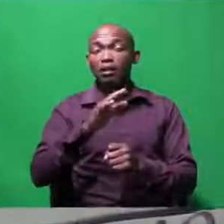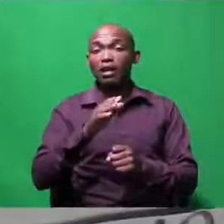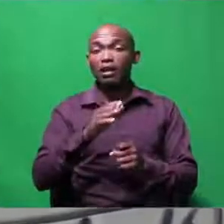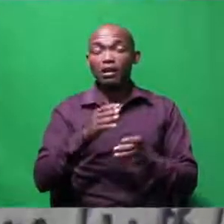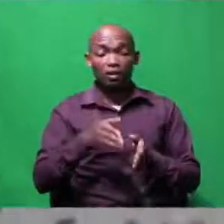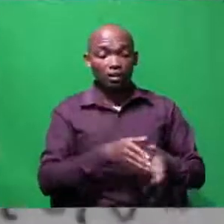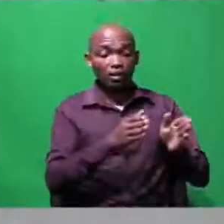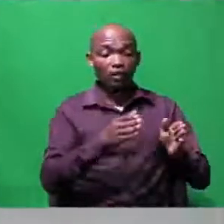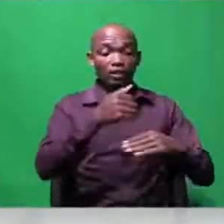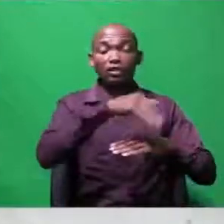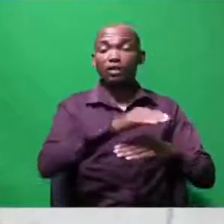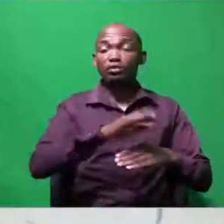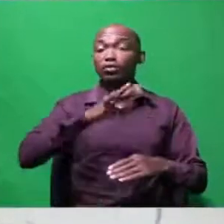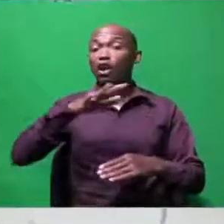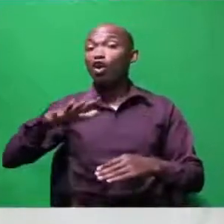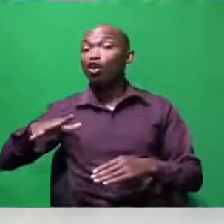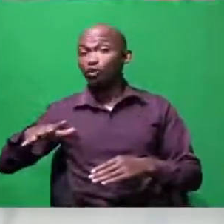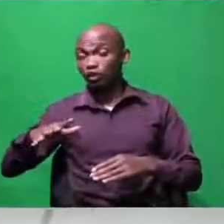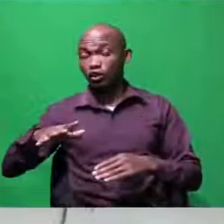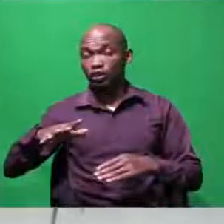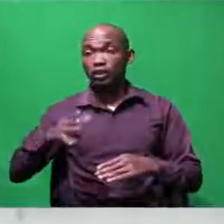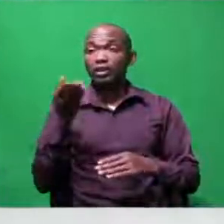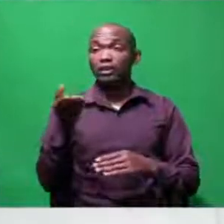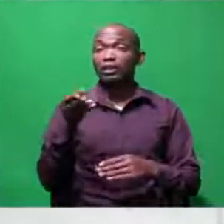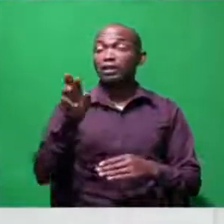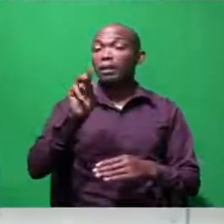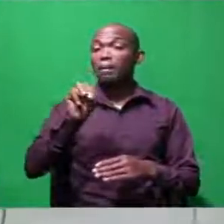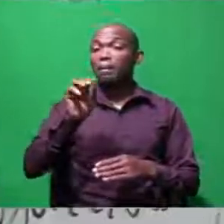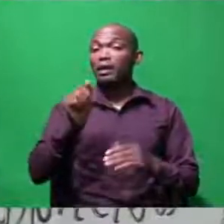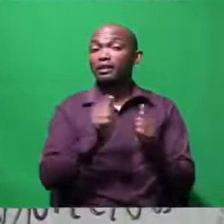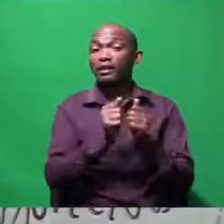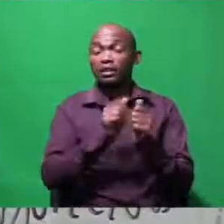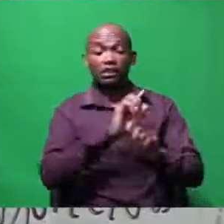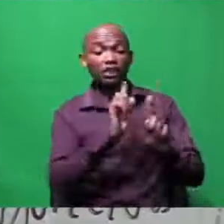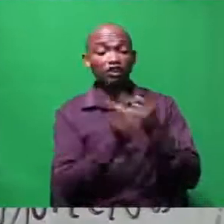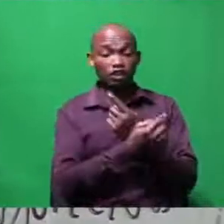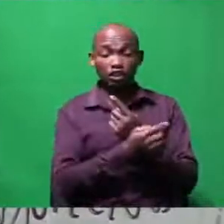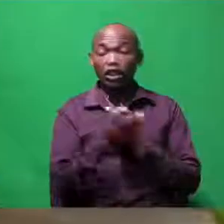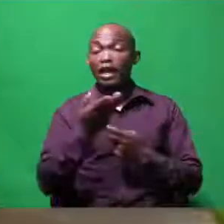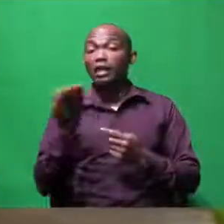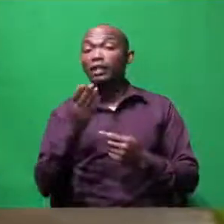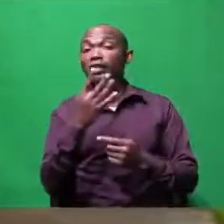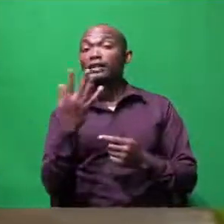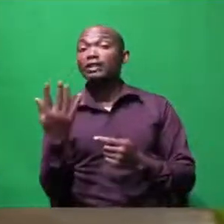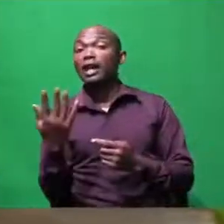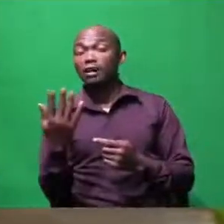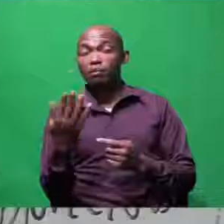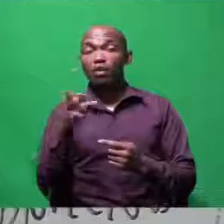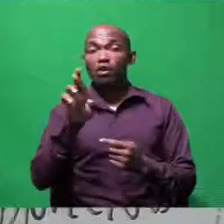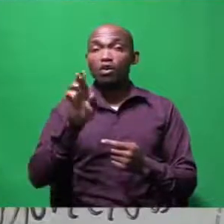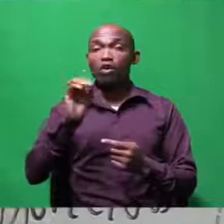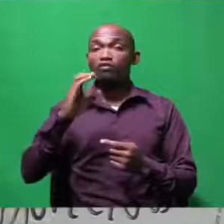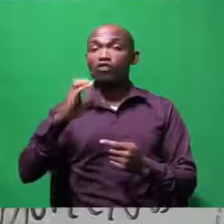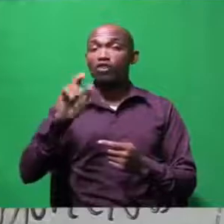if deposited on the ocean, these materials can form another types of rock. So this you can say is a